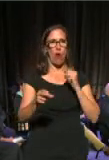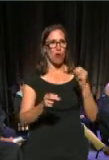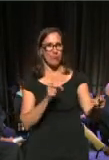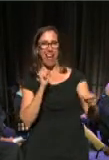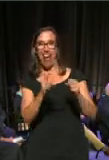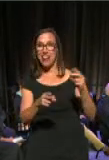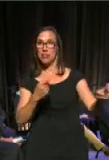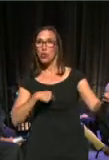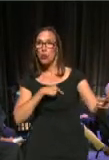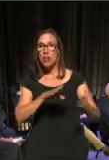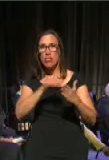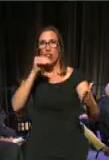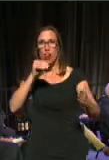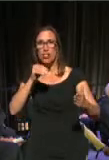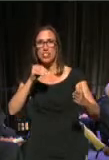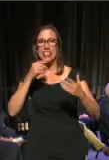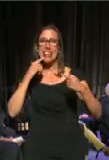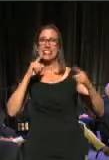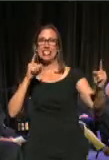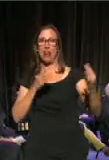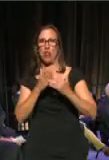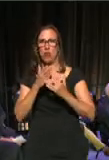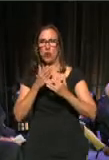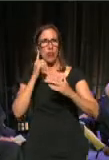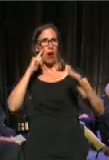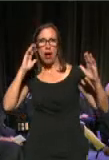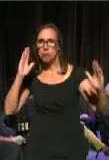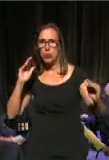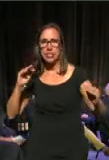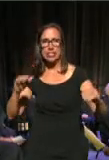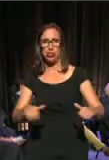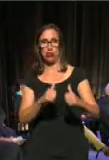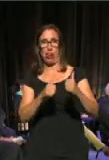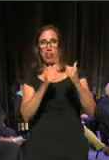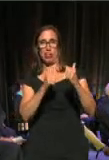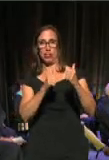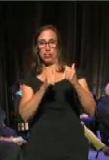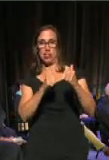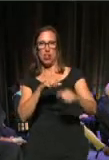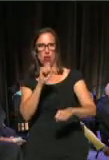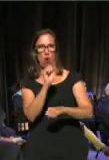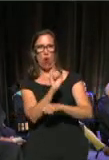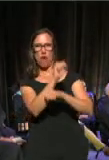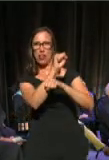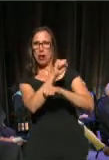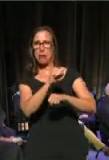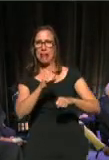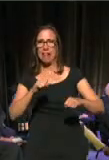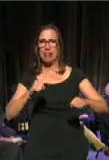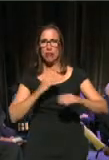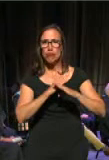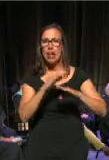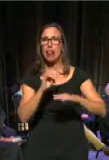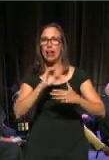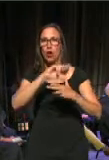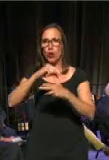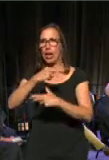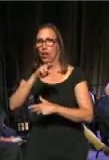have learned to excel through these unpredicted challenges from overcoming adversities such as Hurricane